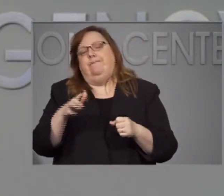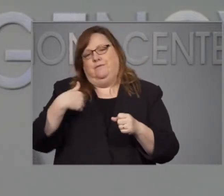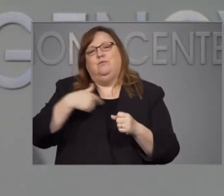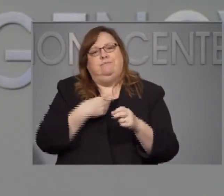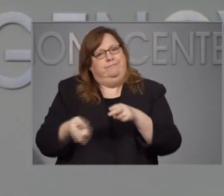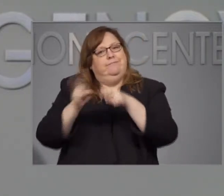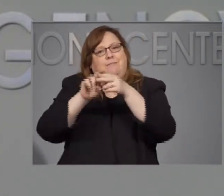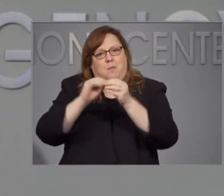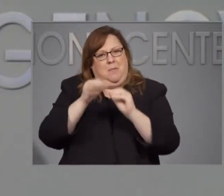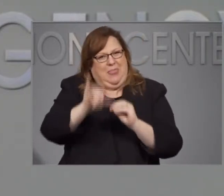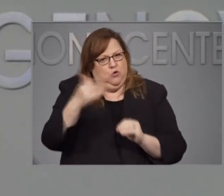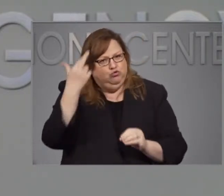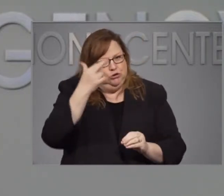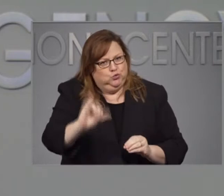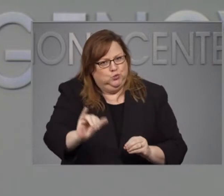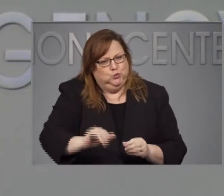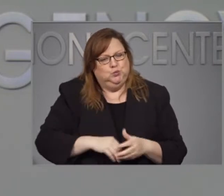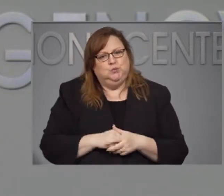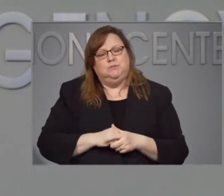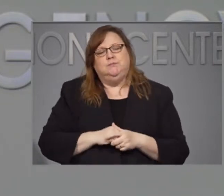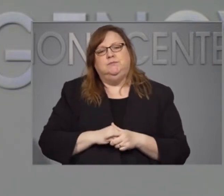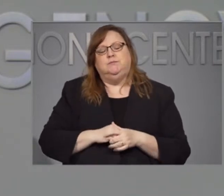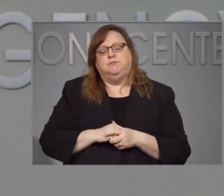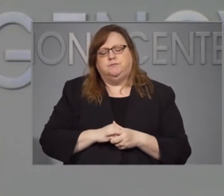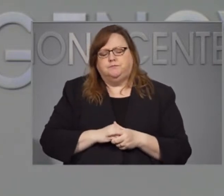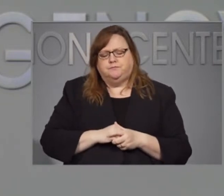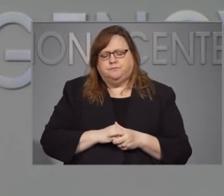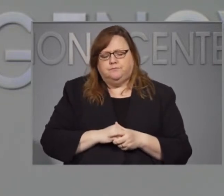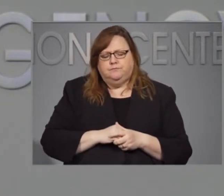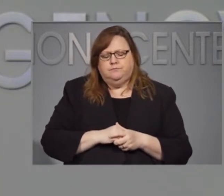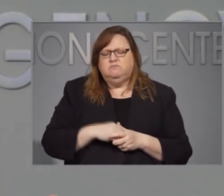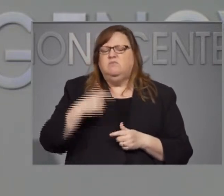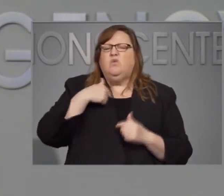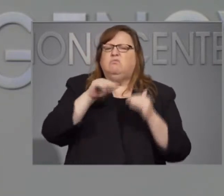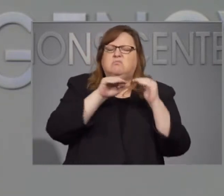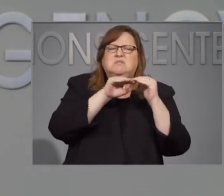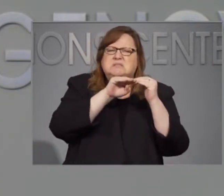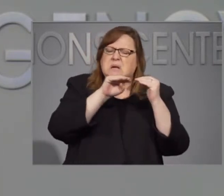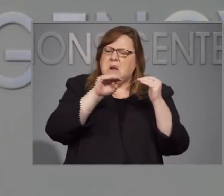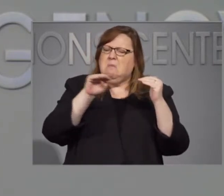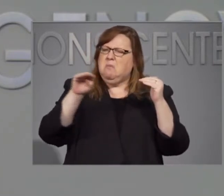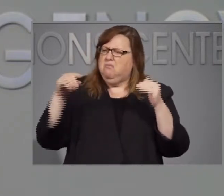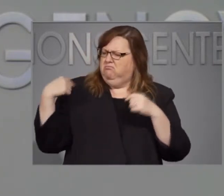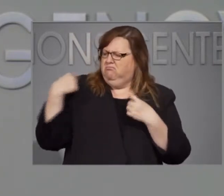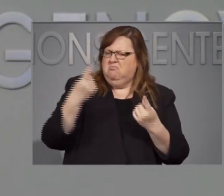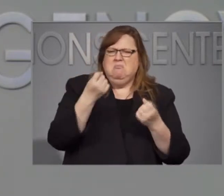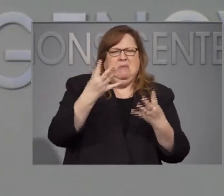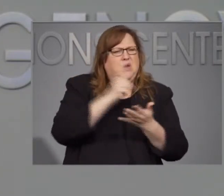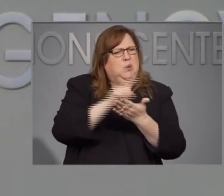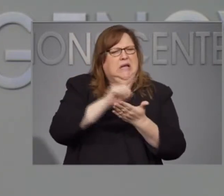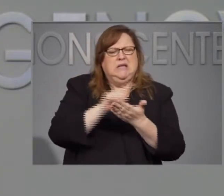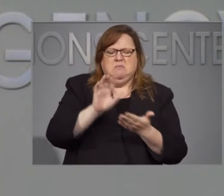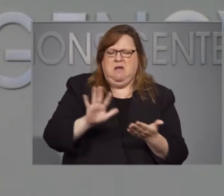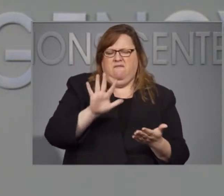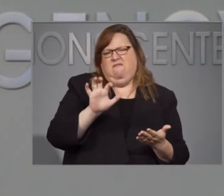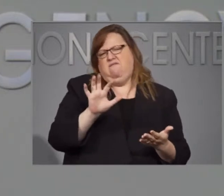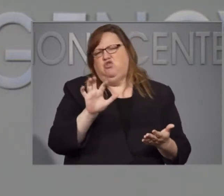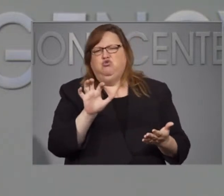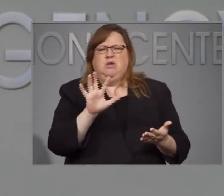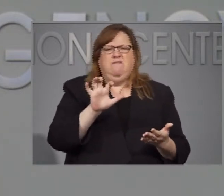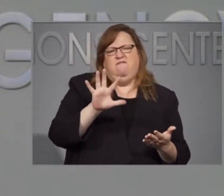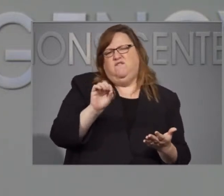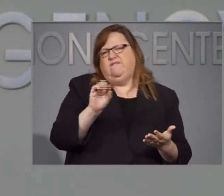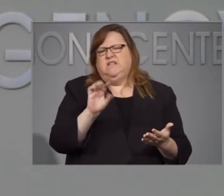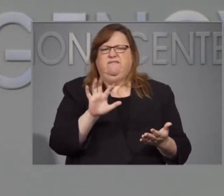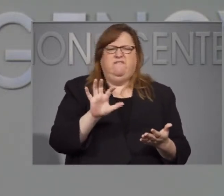of hospitalizations, around 550-ish people in the hospital day over day for many weeks. We're very stable. And really